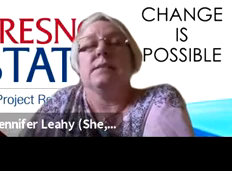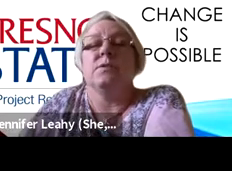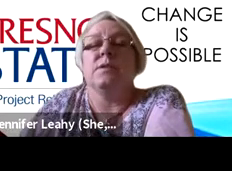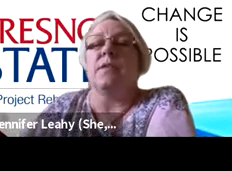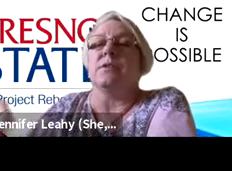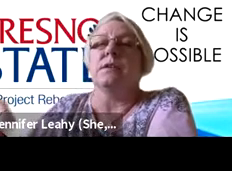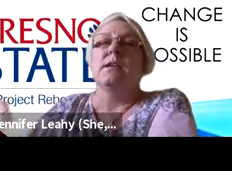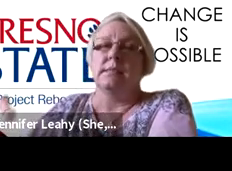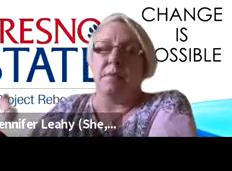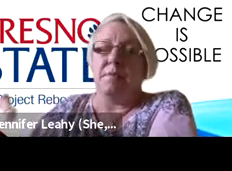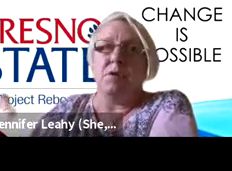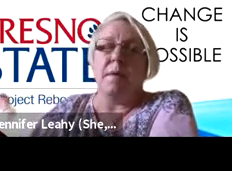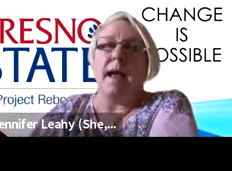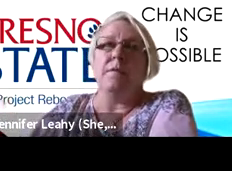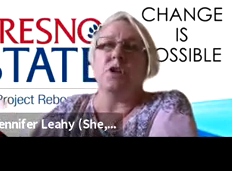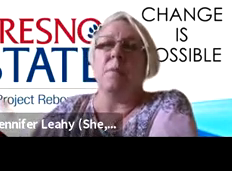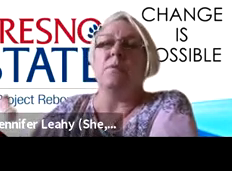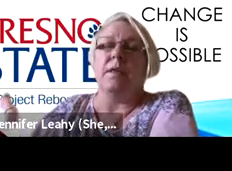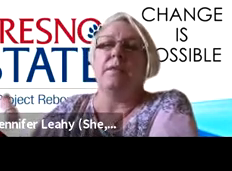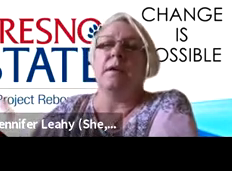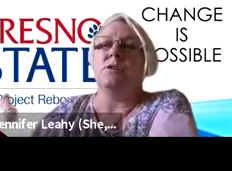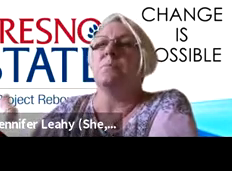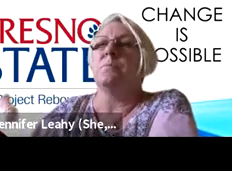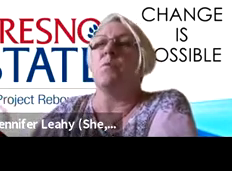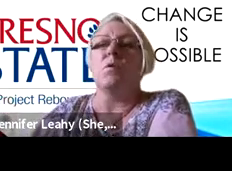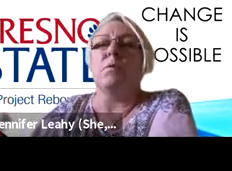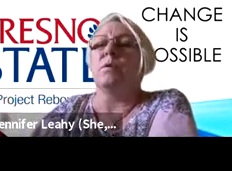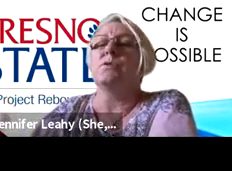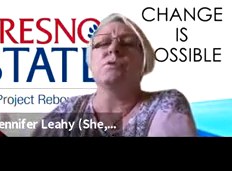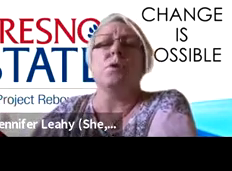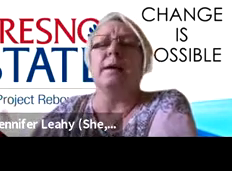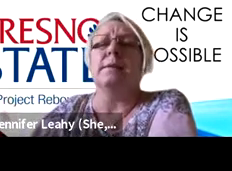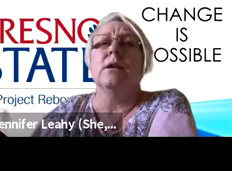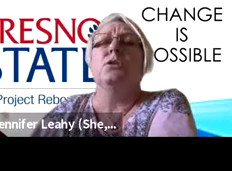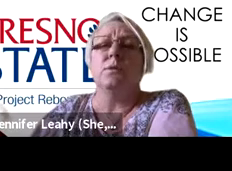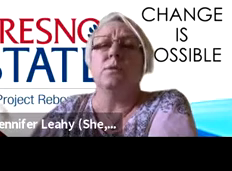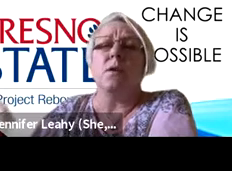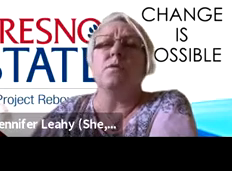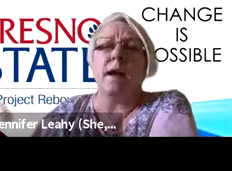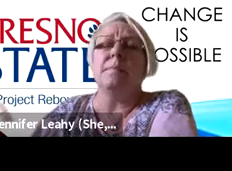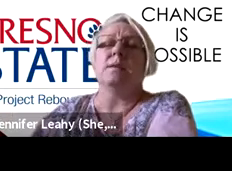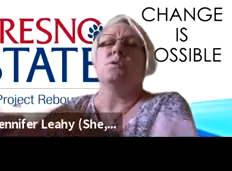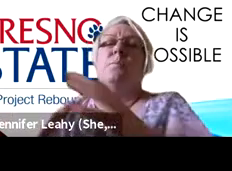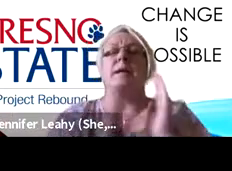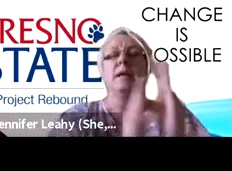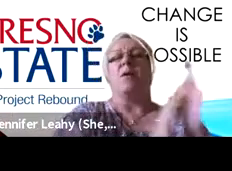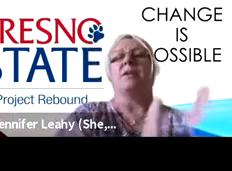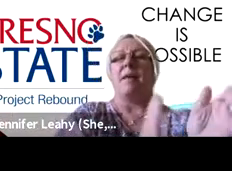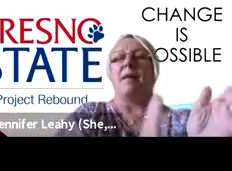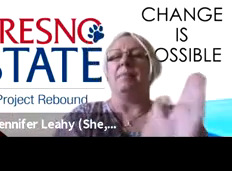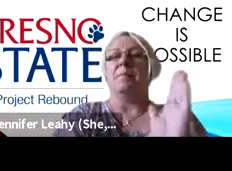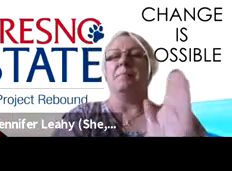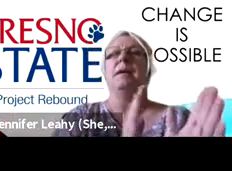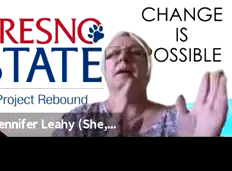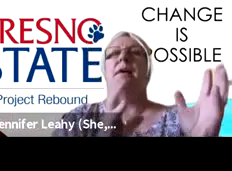difficult to get into than others. Some of them you may have trouble with in terms of moral boards. So what? You can overcome this being part of